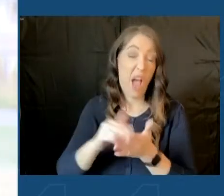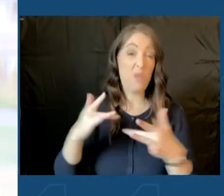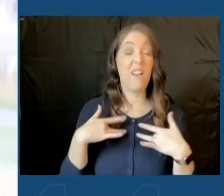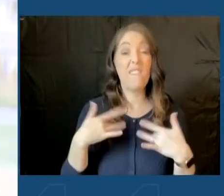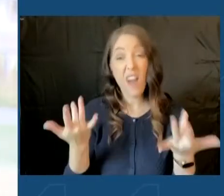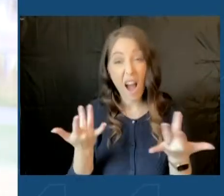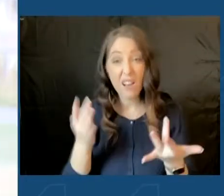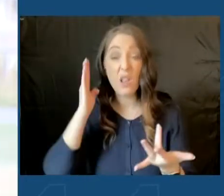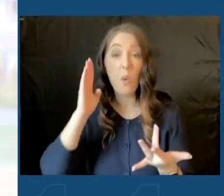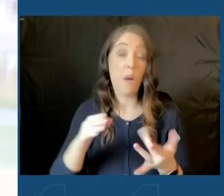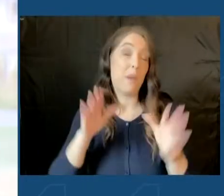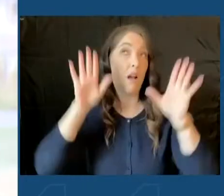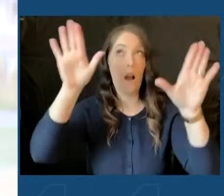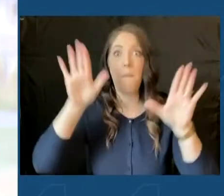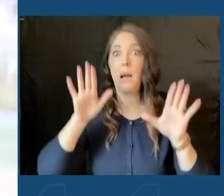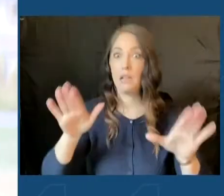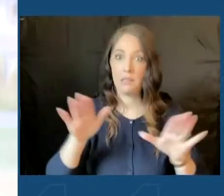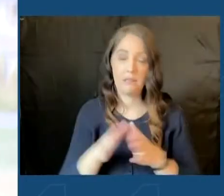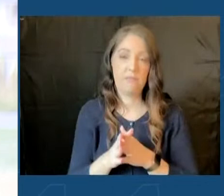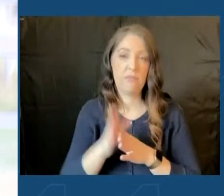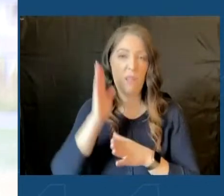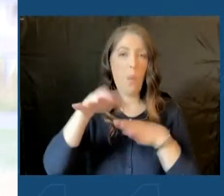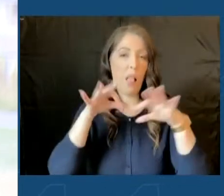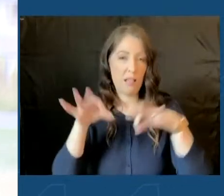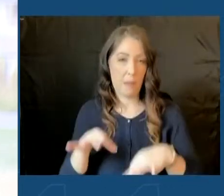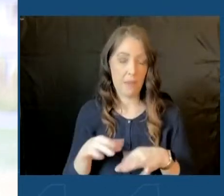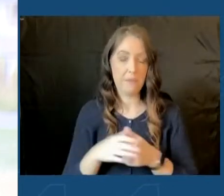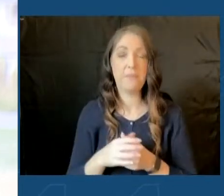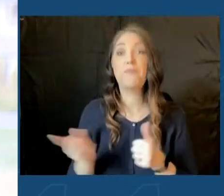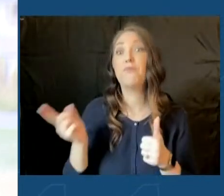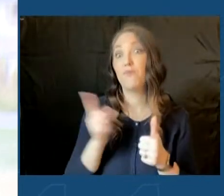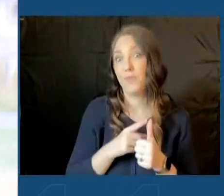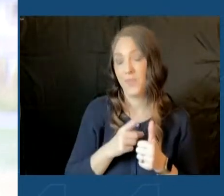going to explain how we're going to do this. First of all,